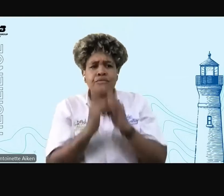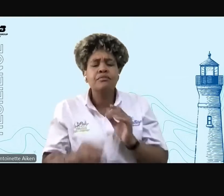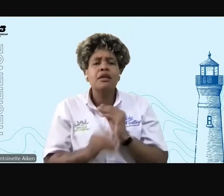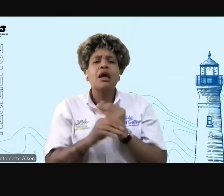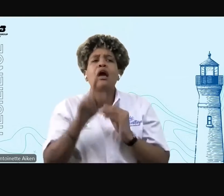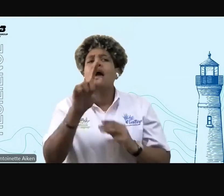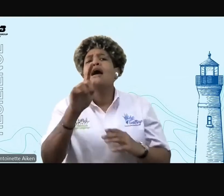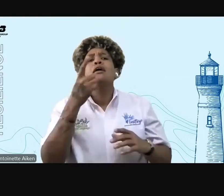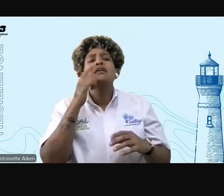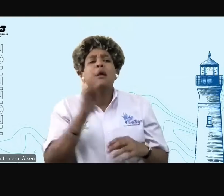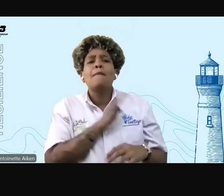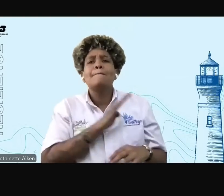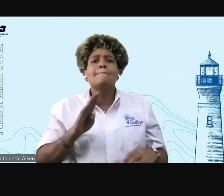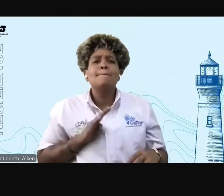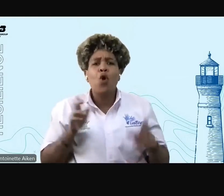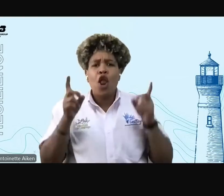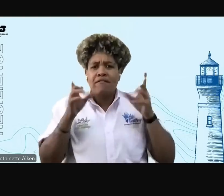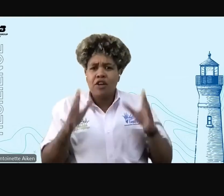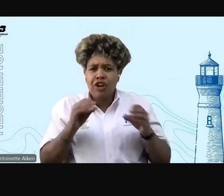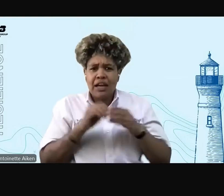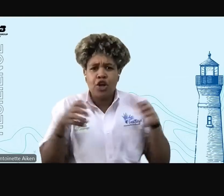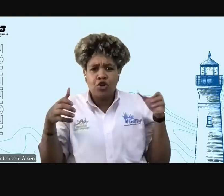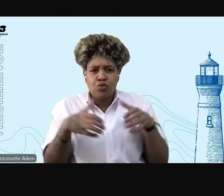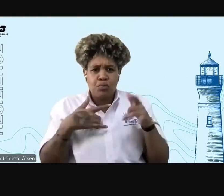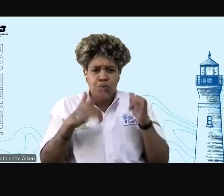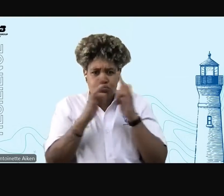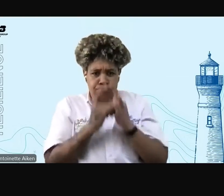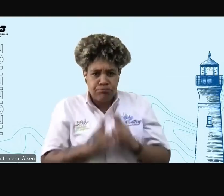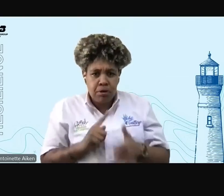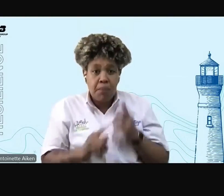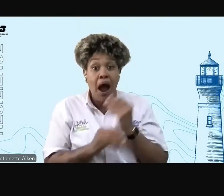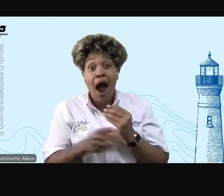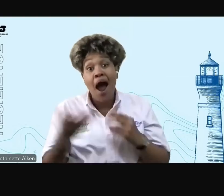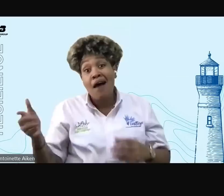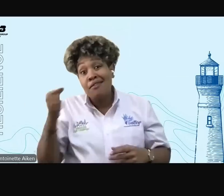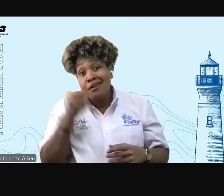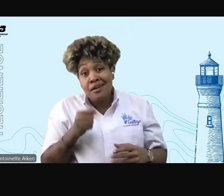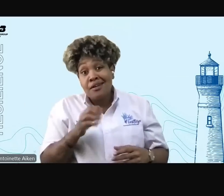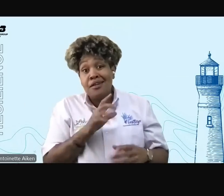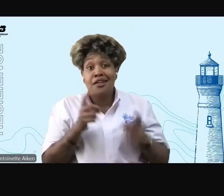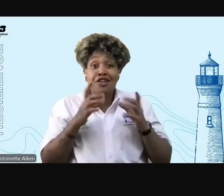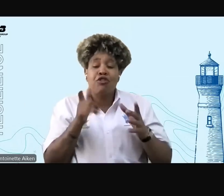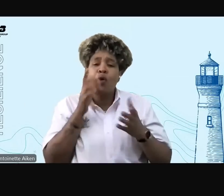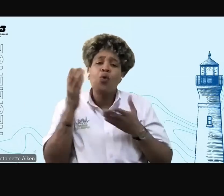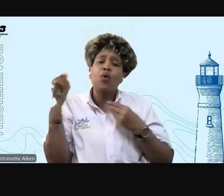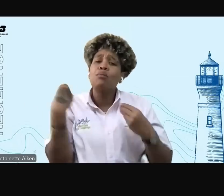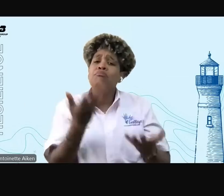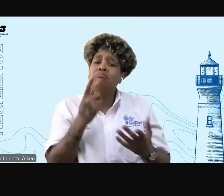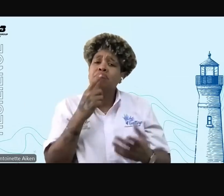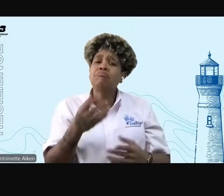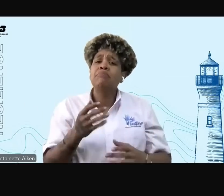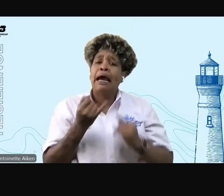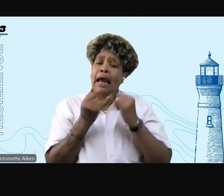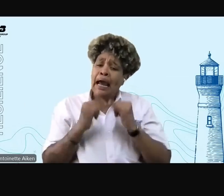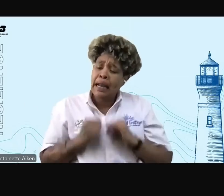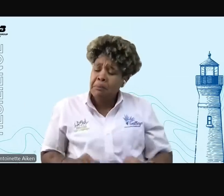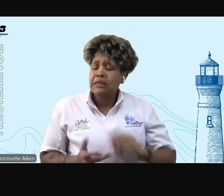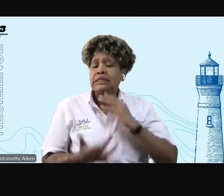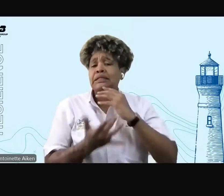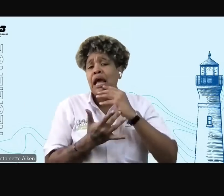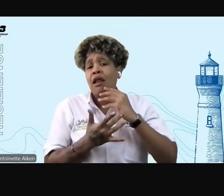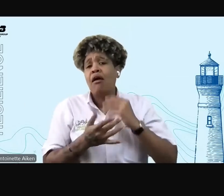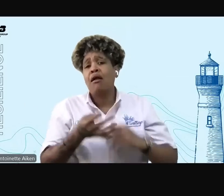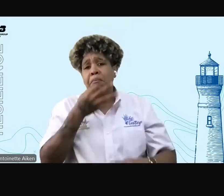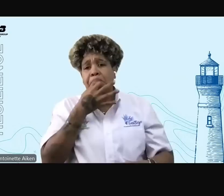architecture of the boards of directors within the group and have onboarded directors who bring independence, expertise, and technical competence,